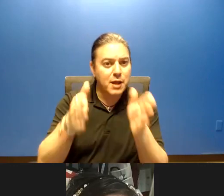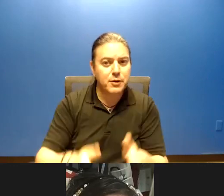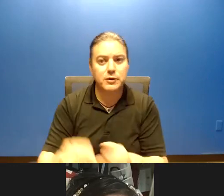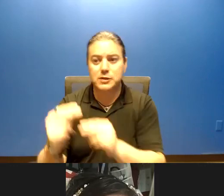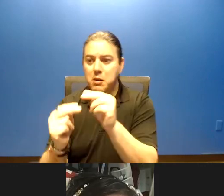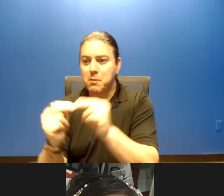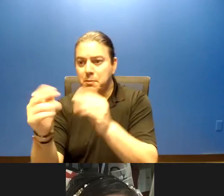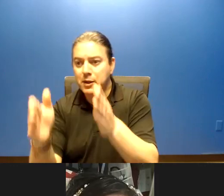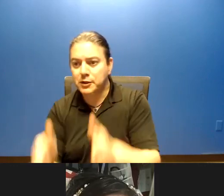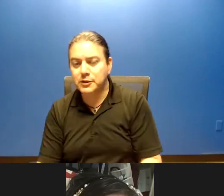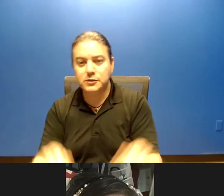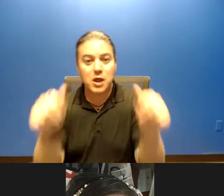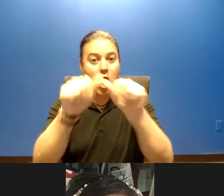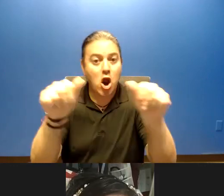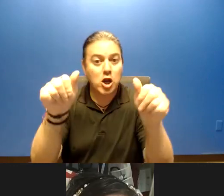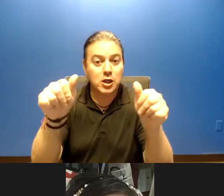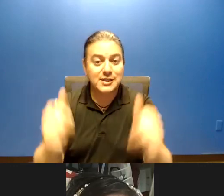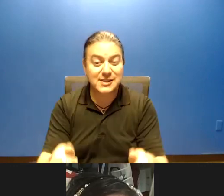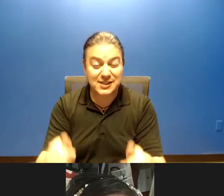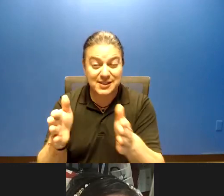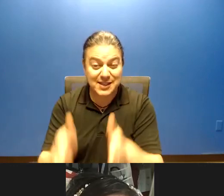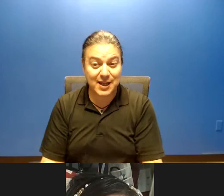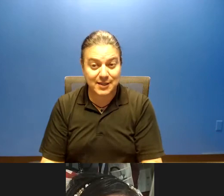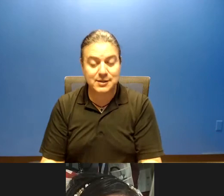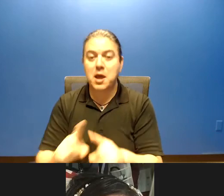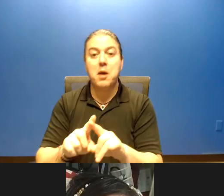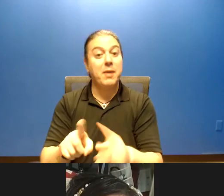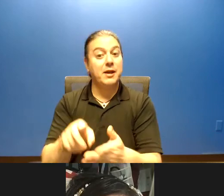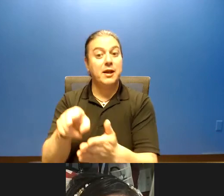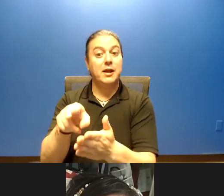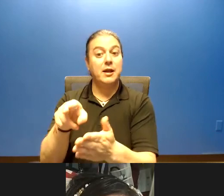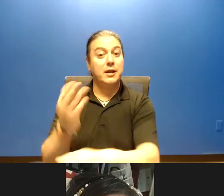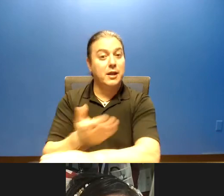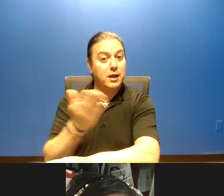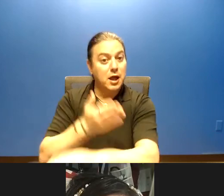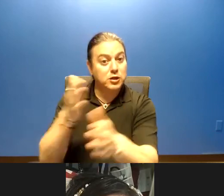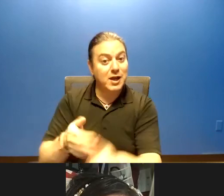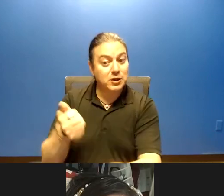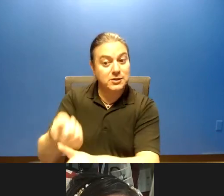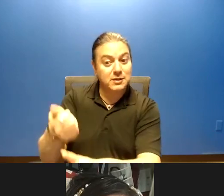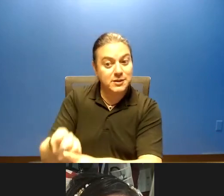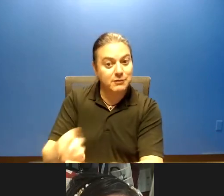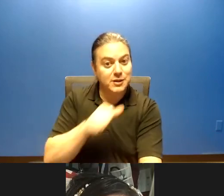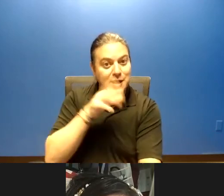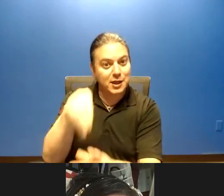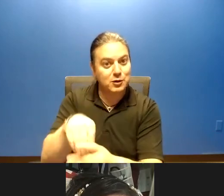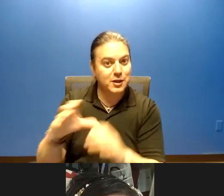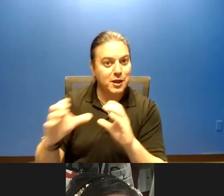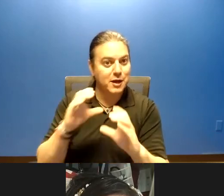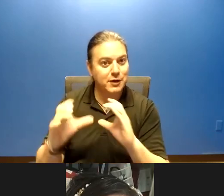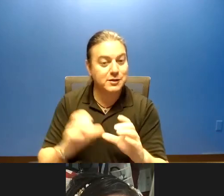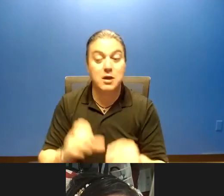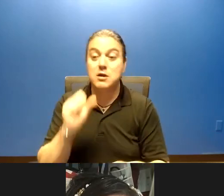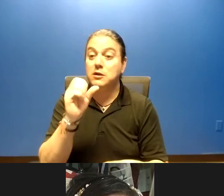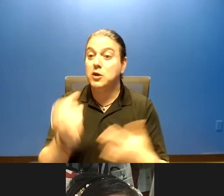and architects, but contractors hasn't been a part of that conversation. So even today, by taking